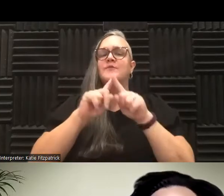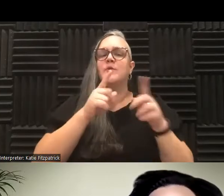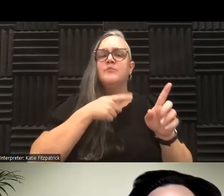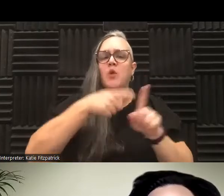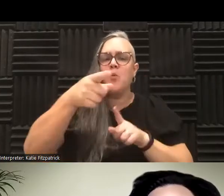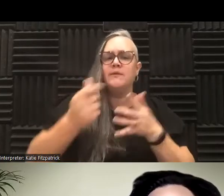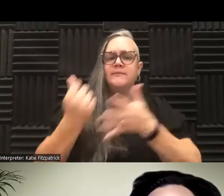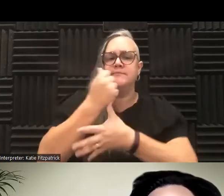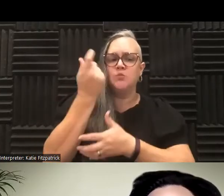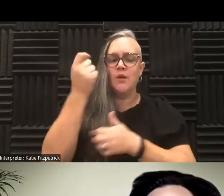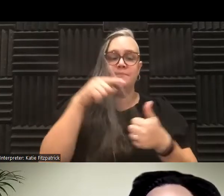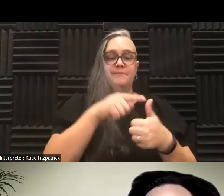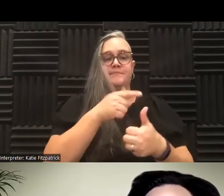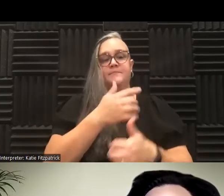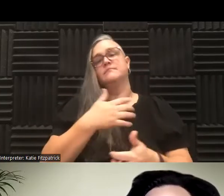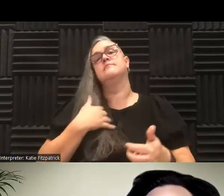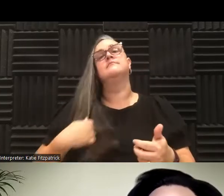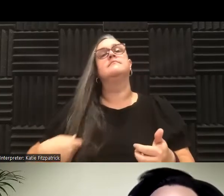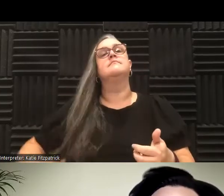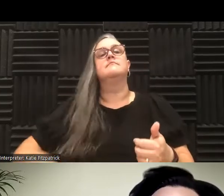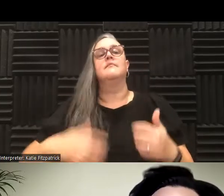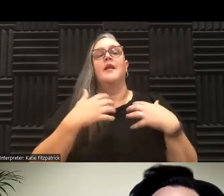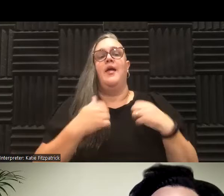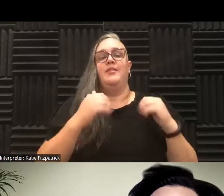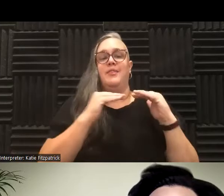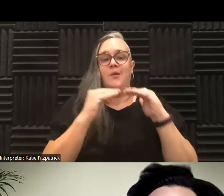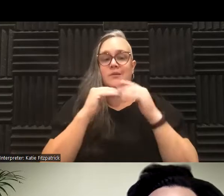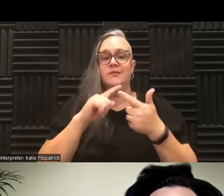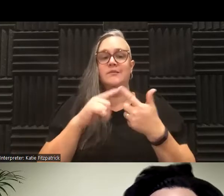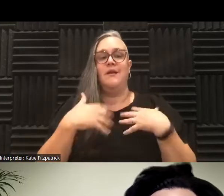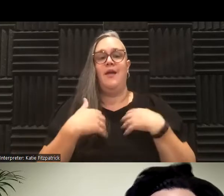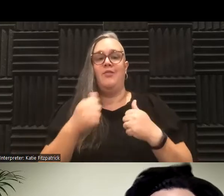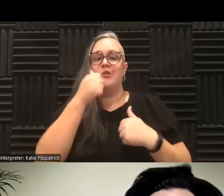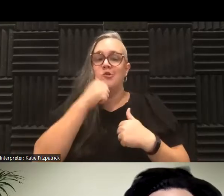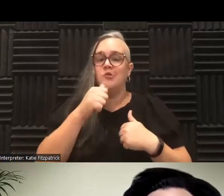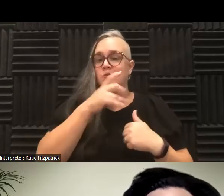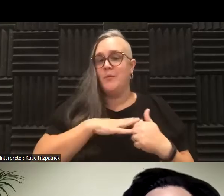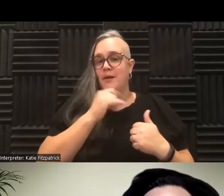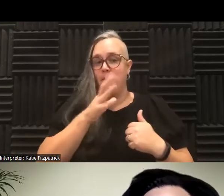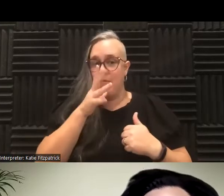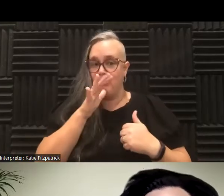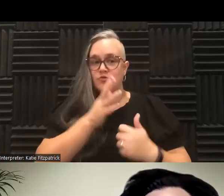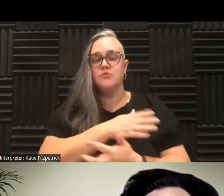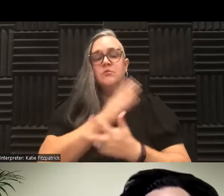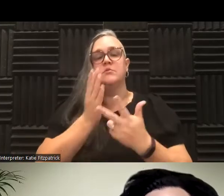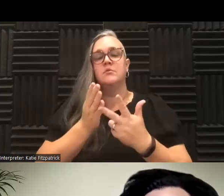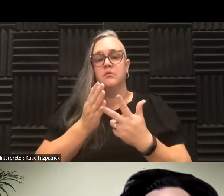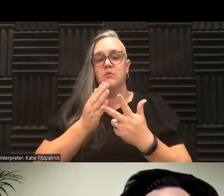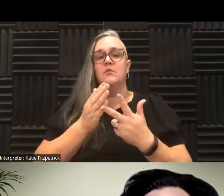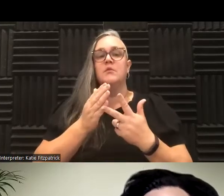equity, healthy girls, women and mothers, optimal birth spacing,